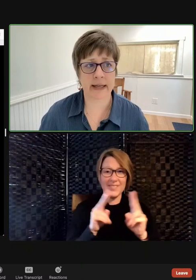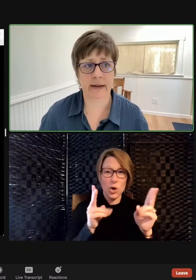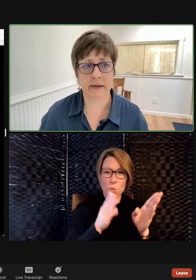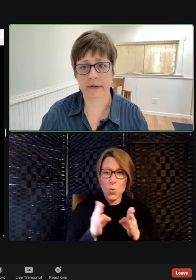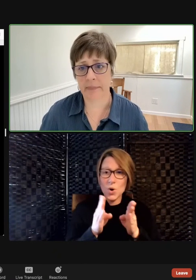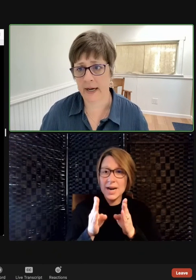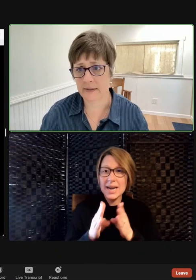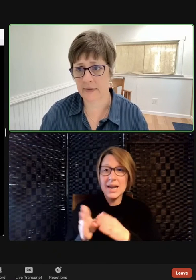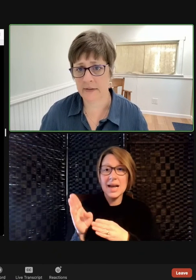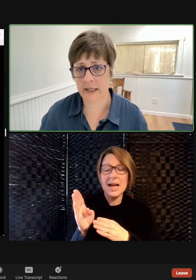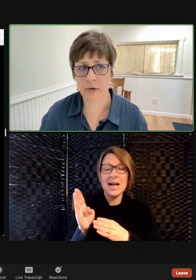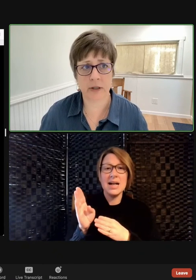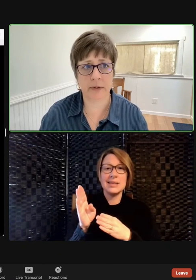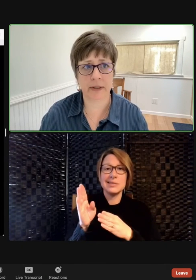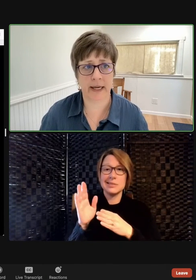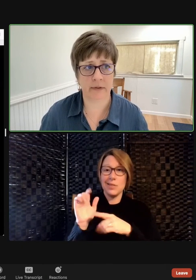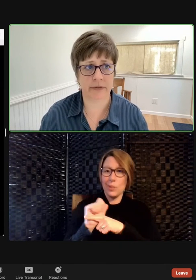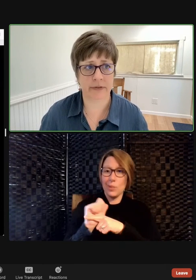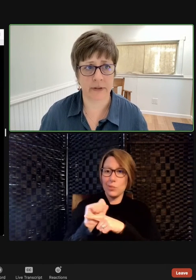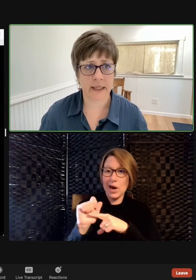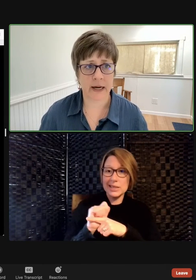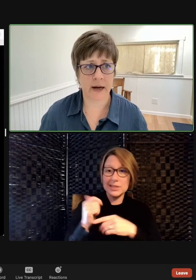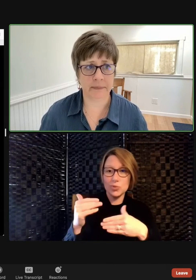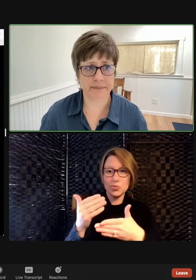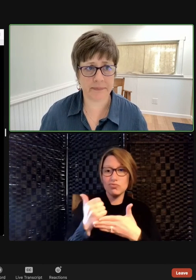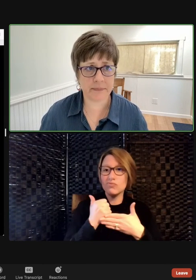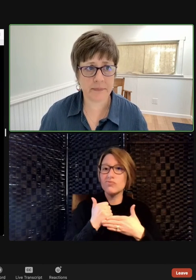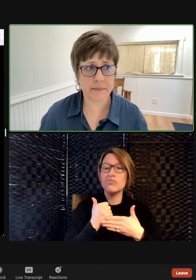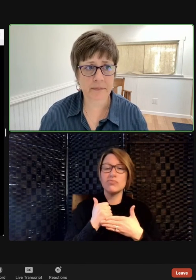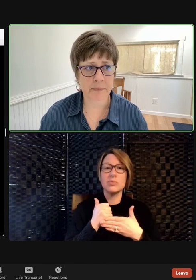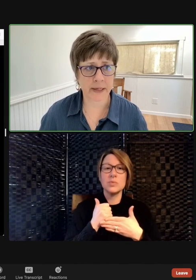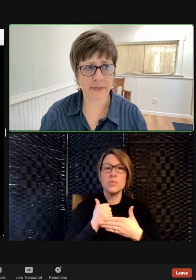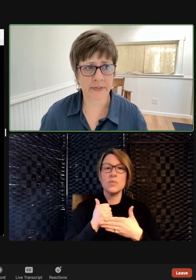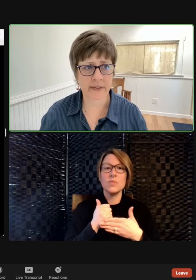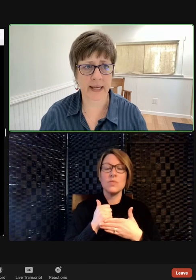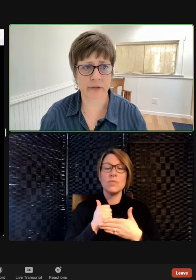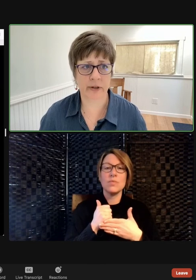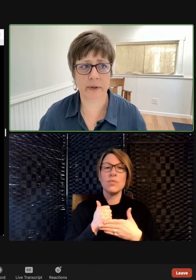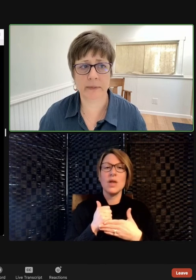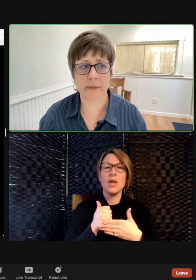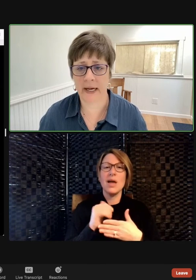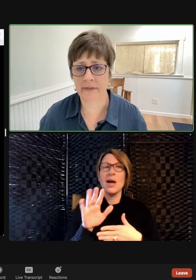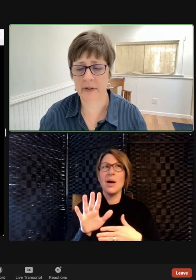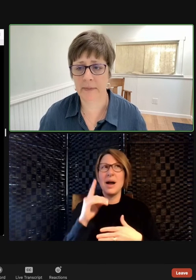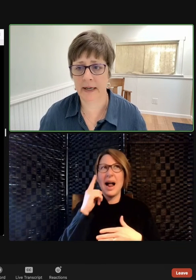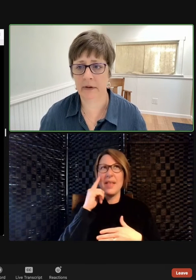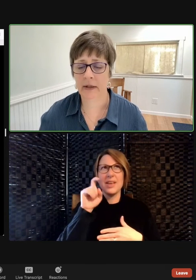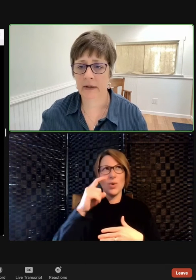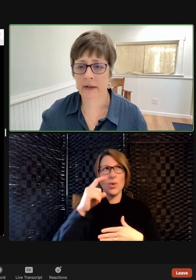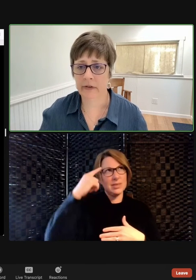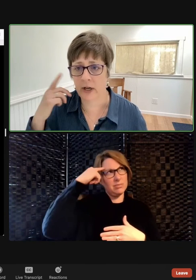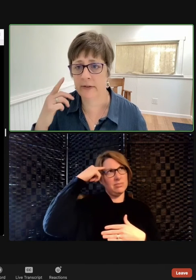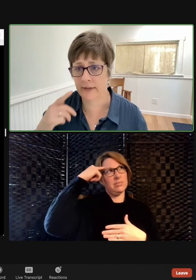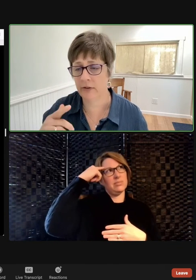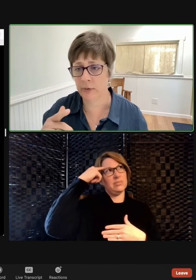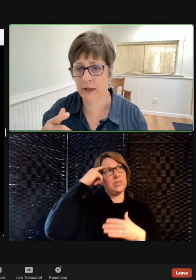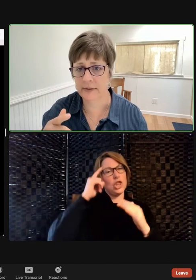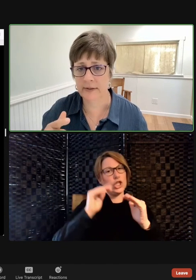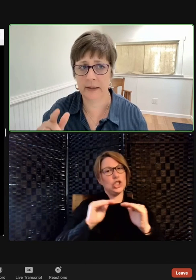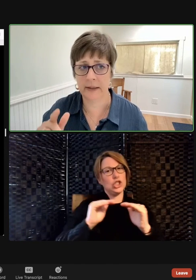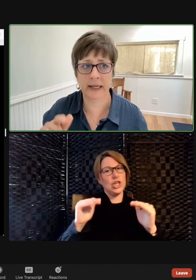spaces, and the practices they use can be really helpful. But I think they also have to be really mindful about the